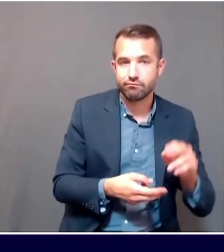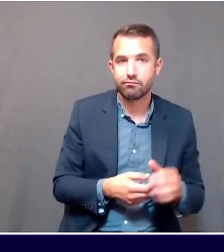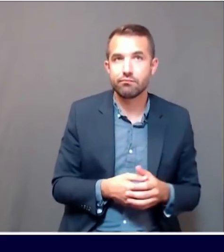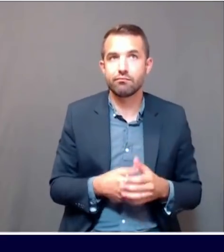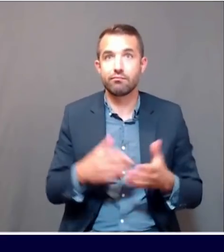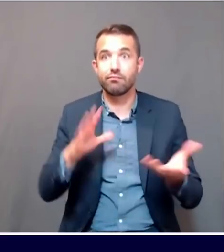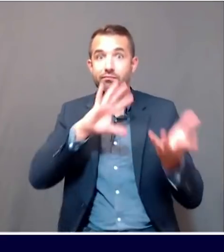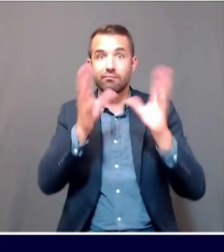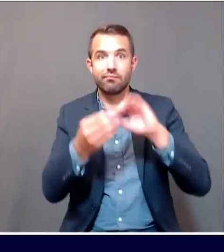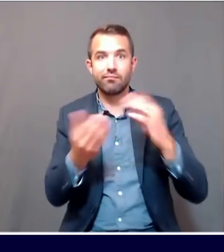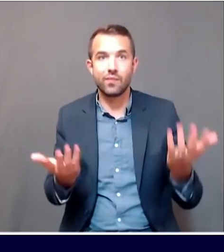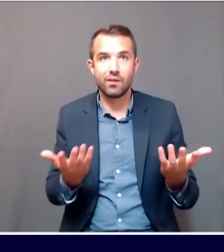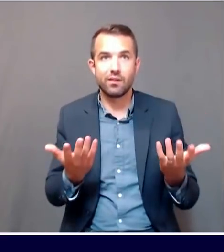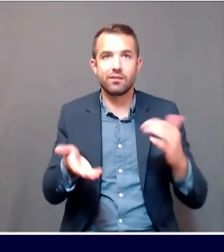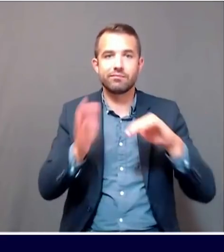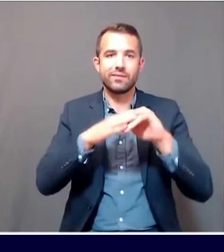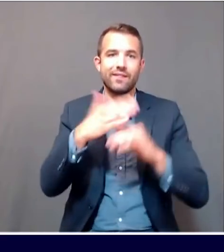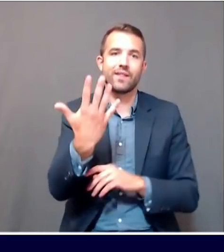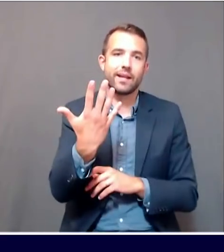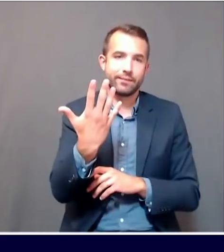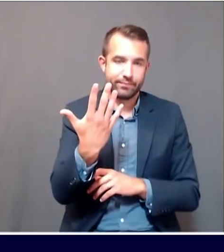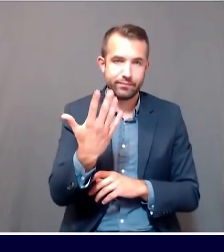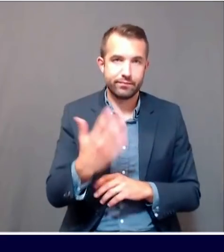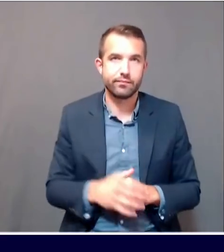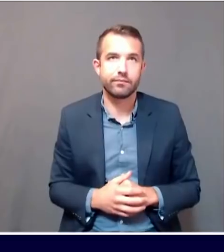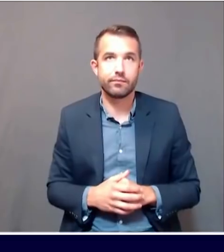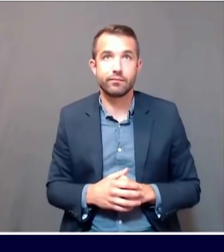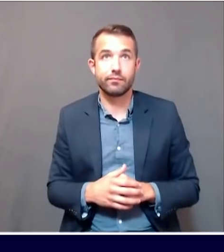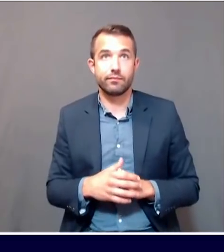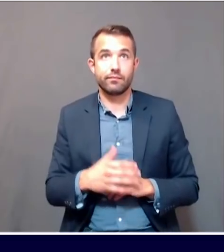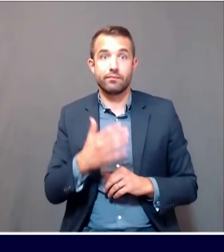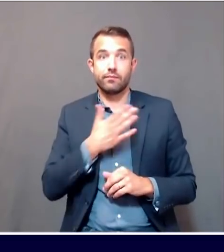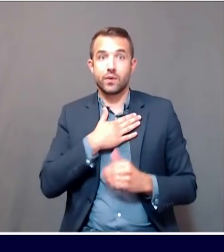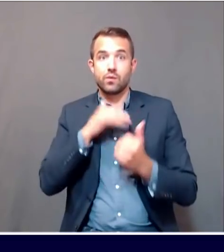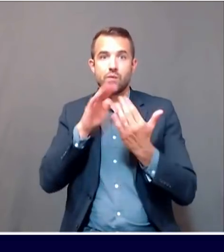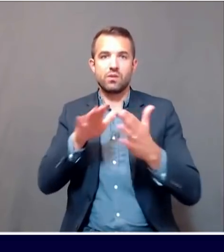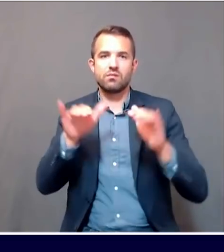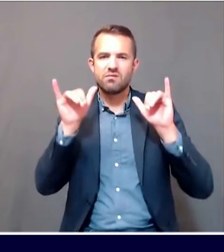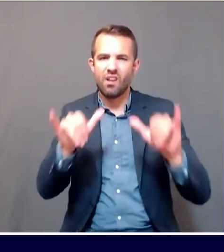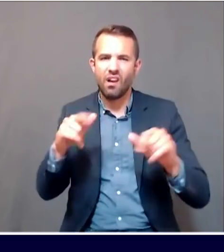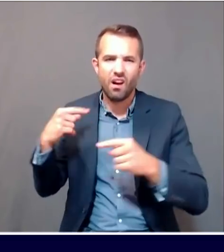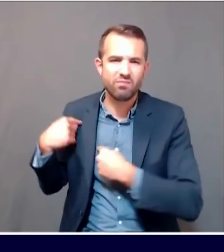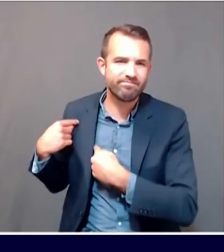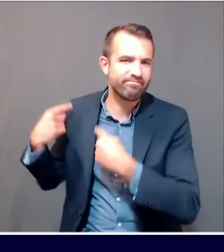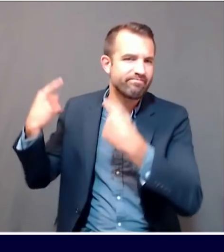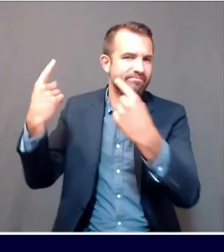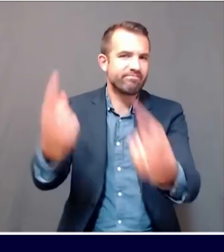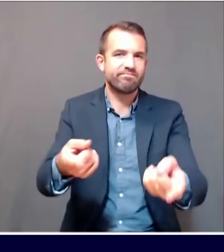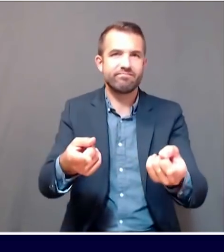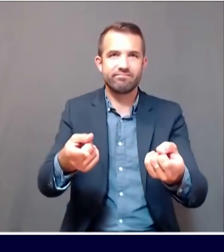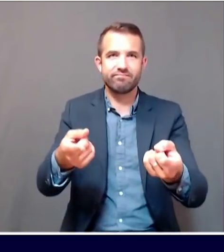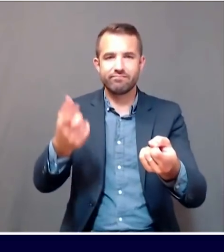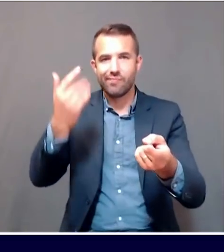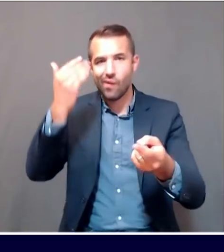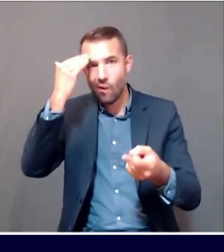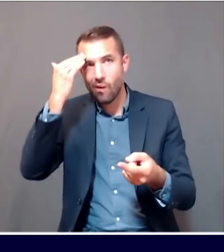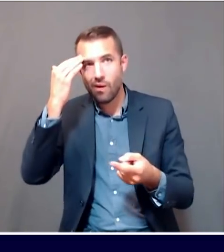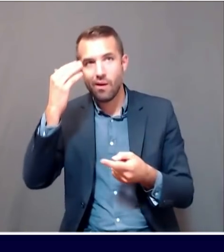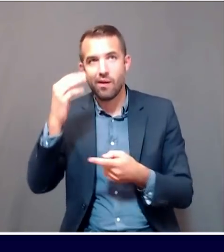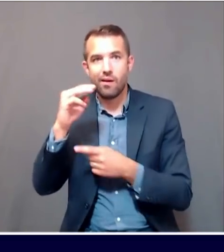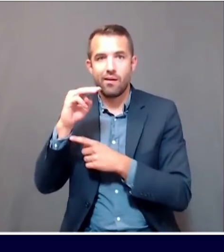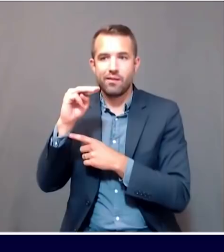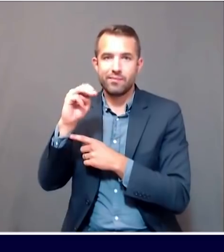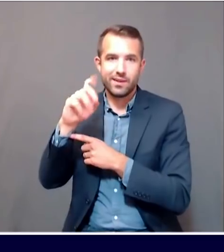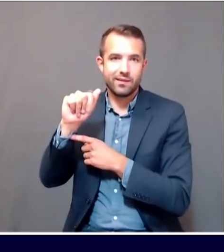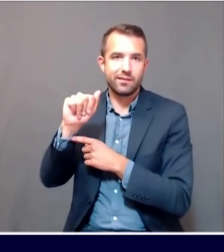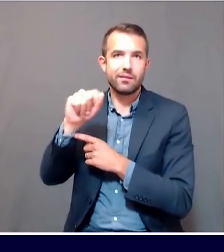one. I know that there's been some variation in the way that different members of the media have reported them.